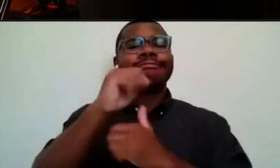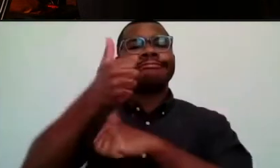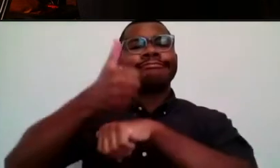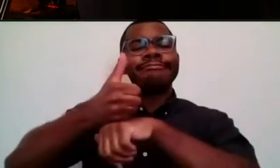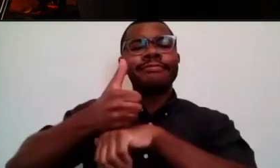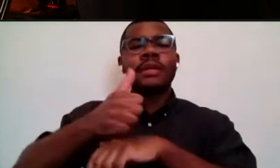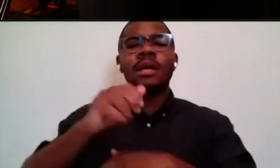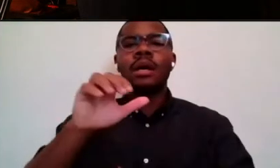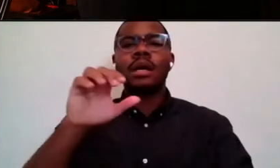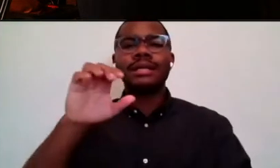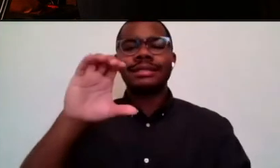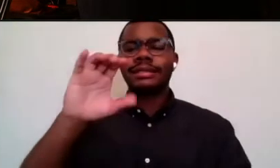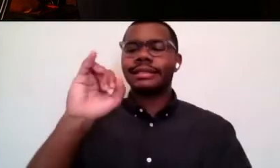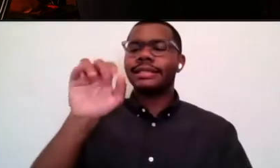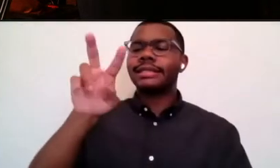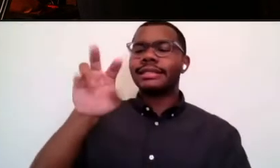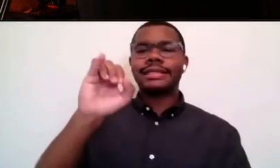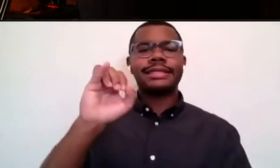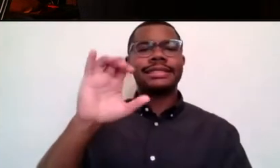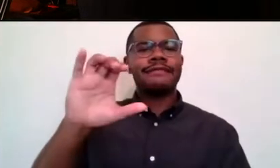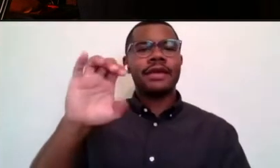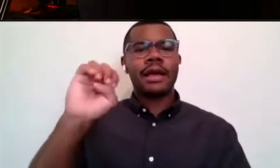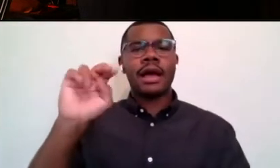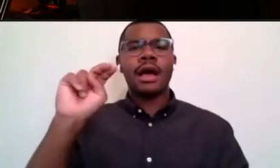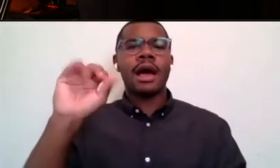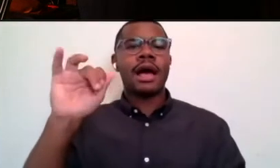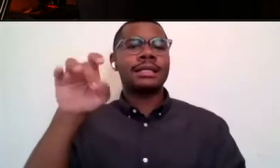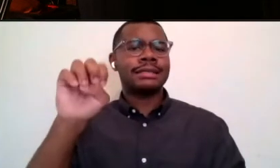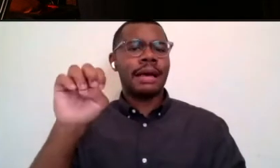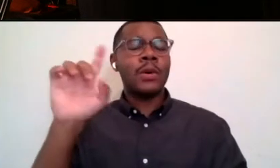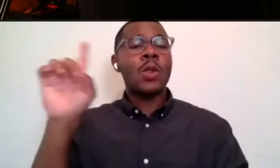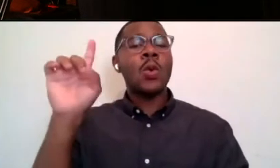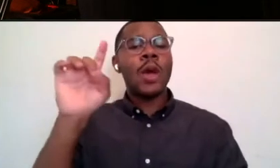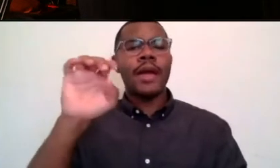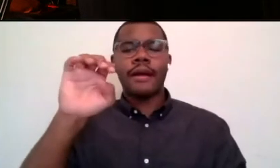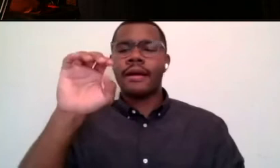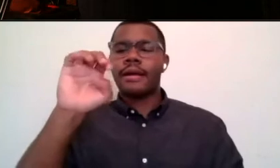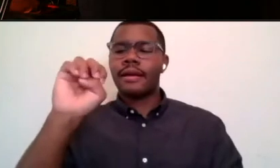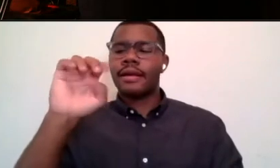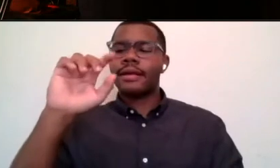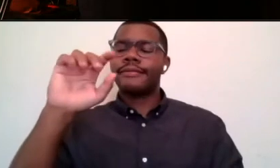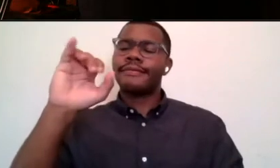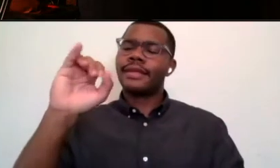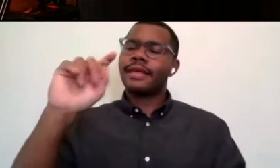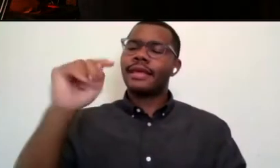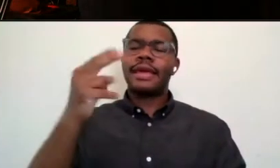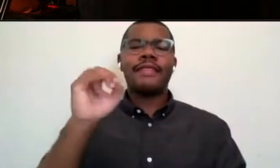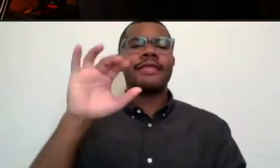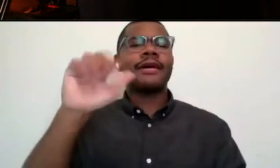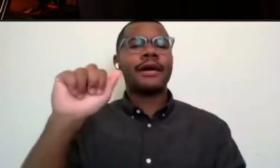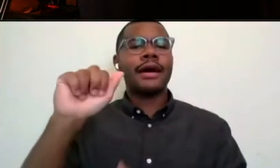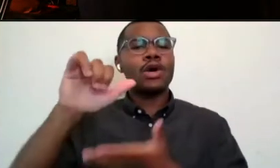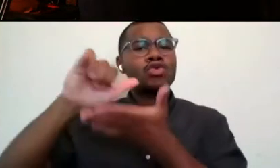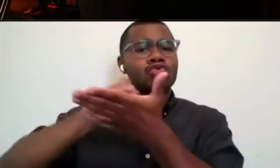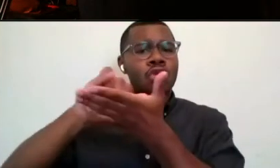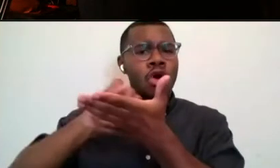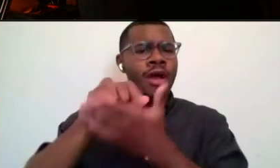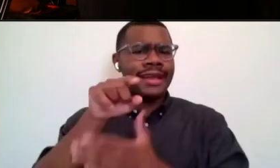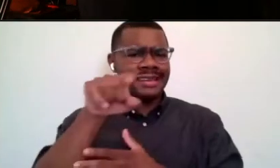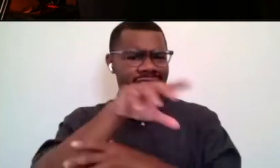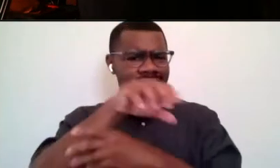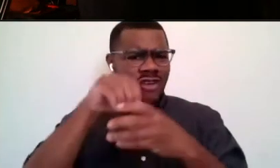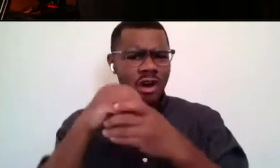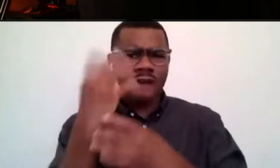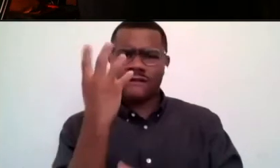York. He was a producing artist for Off-Broadway's Epic Theater Ensemble for 4 years, including acting in